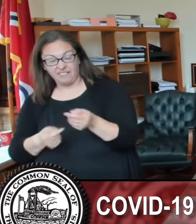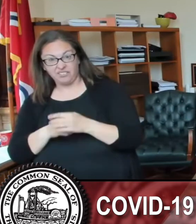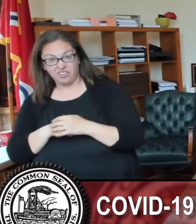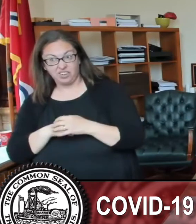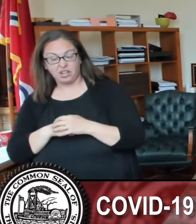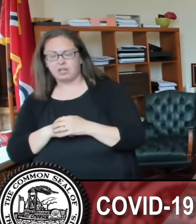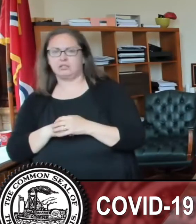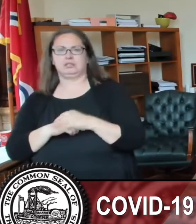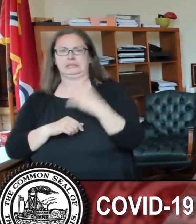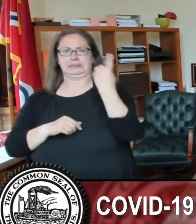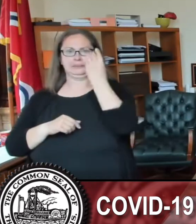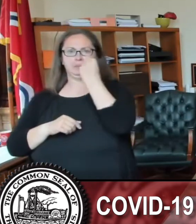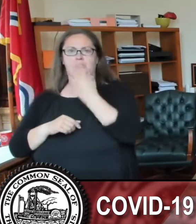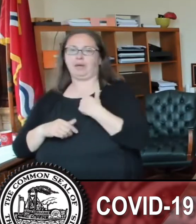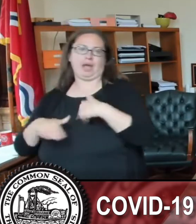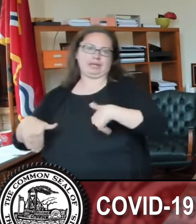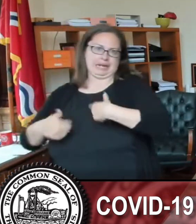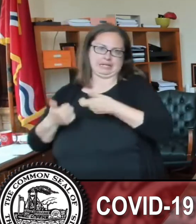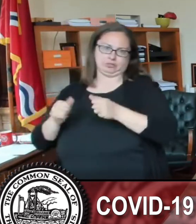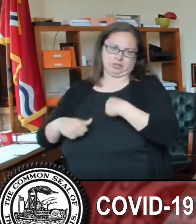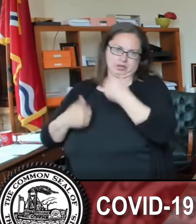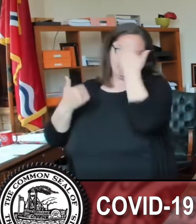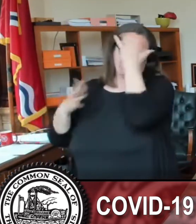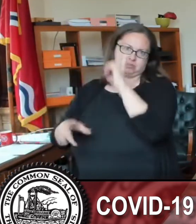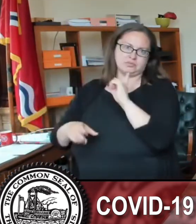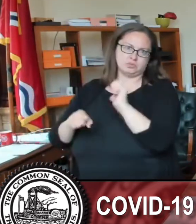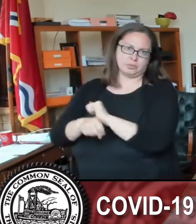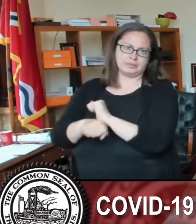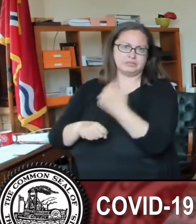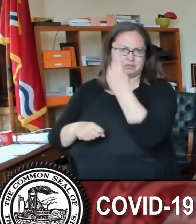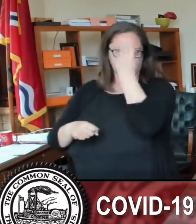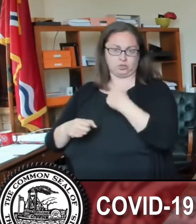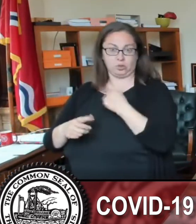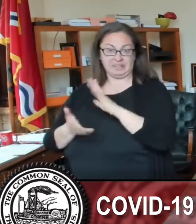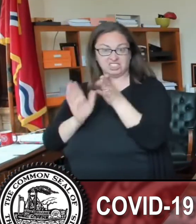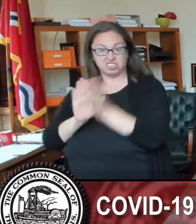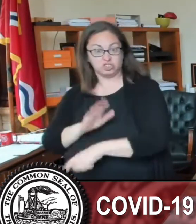Somebody told me, and I haven't tried this, so I don't know for sure, but somebody told me they're cheaper,